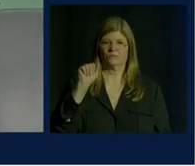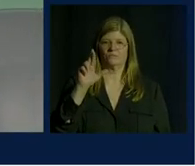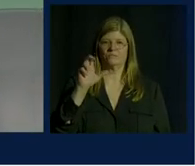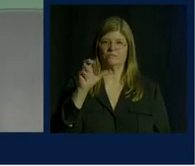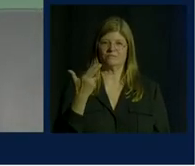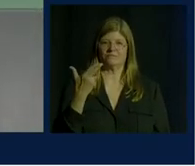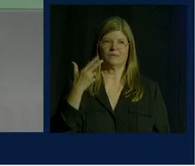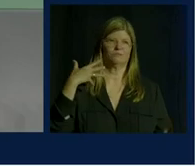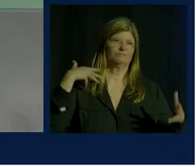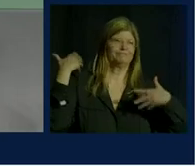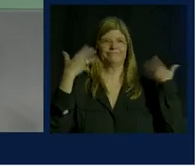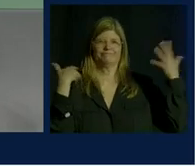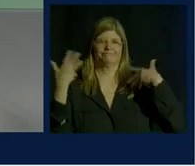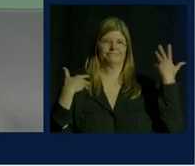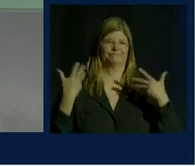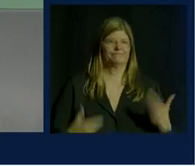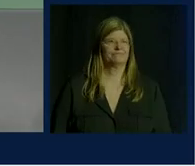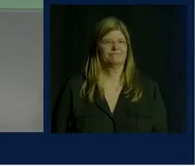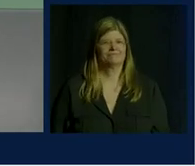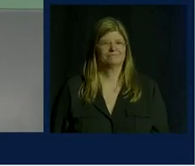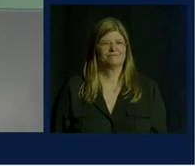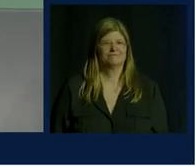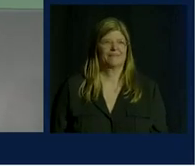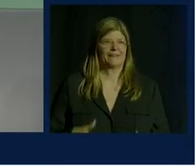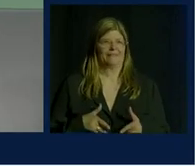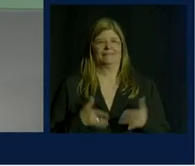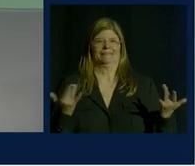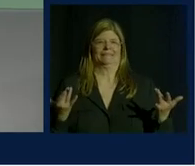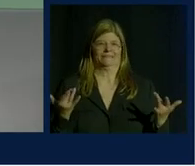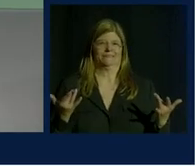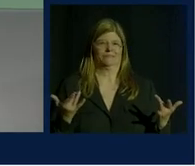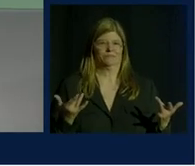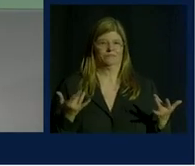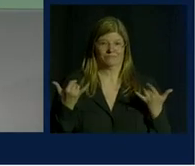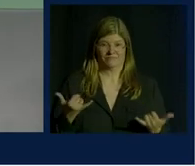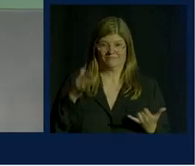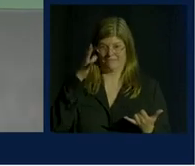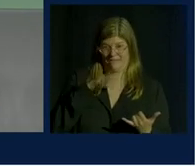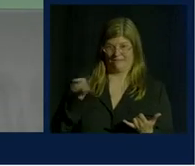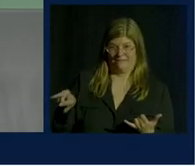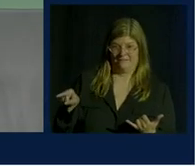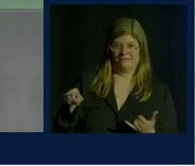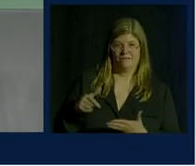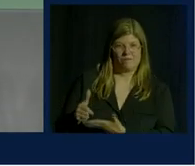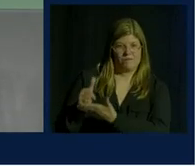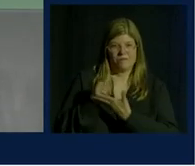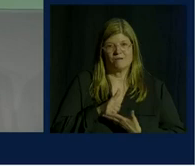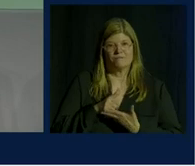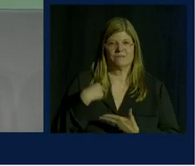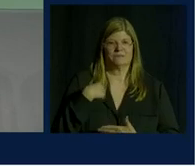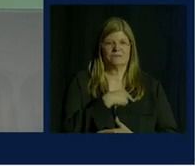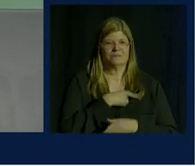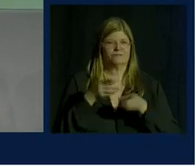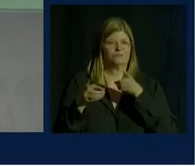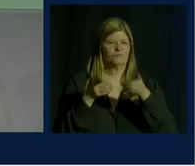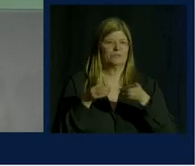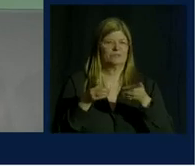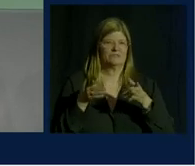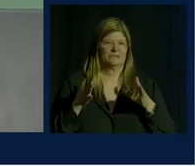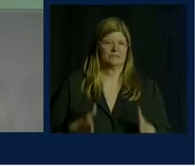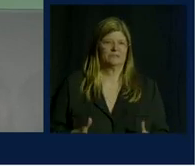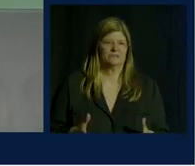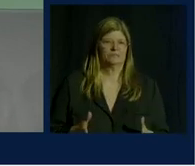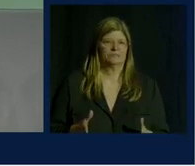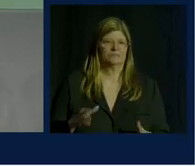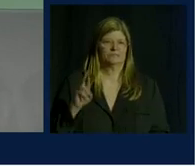them, who helped conceive the notion of March Madness, and that is our Director of Real Estate for DempEd, Sarosh